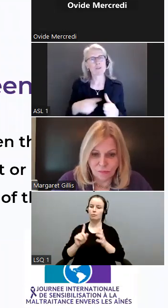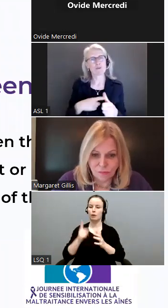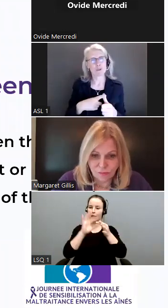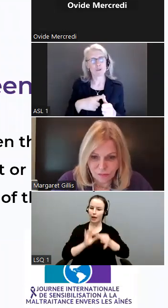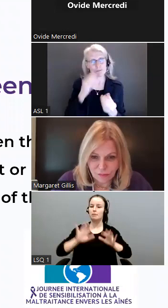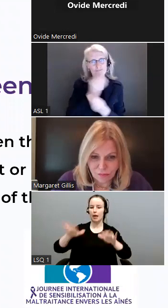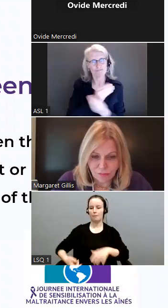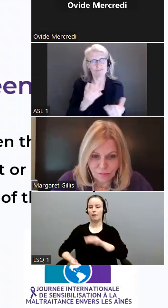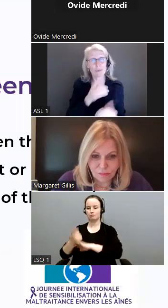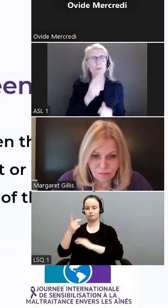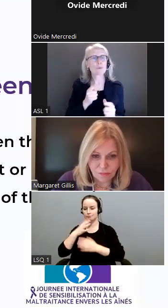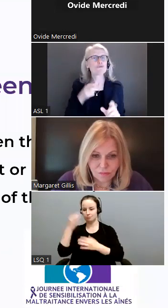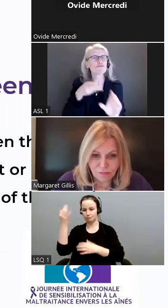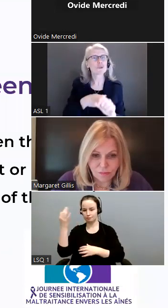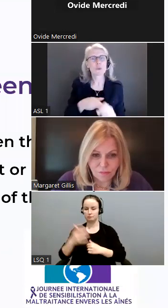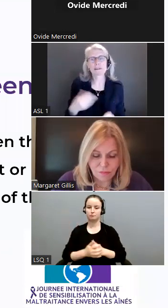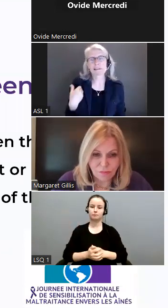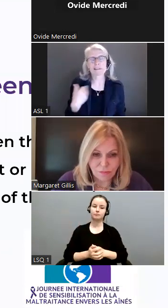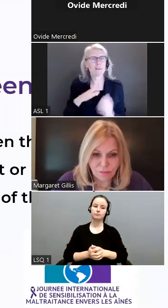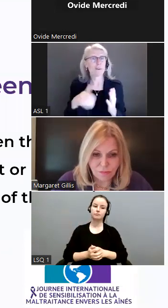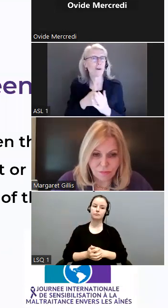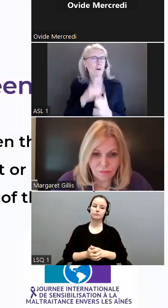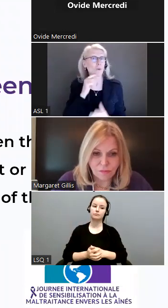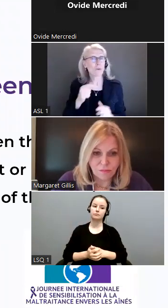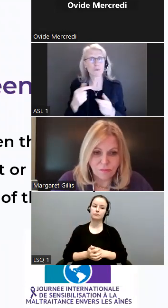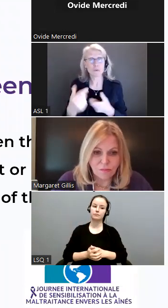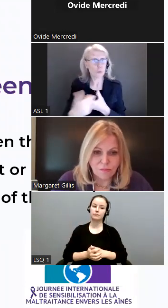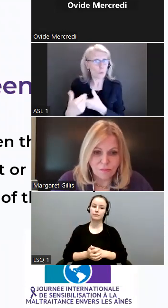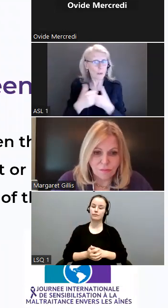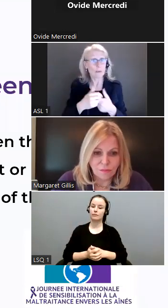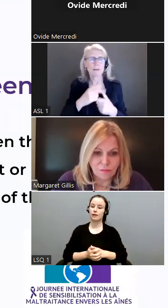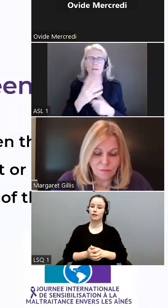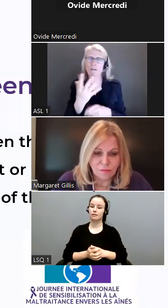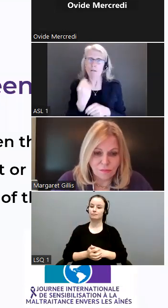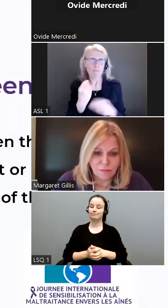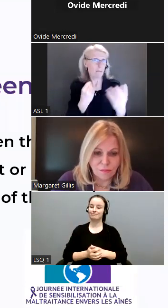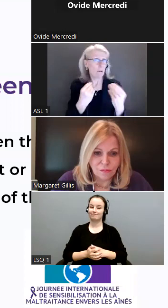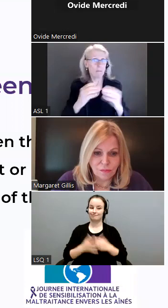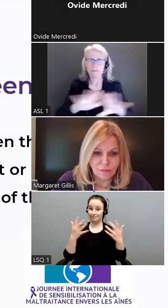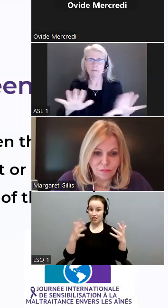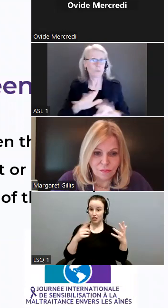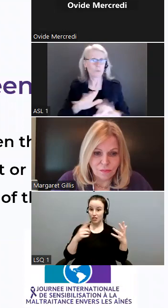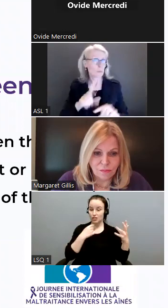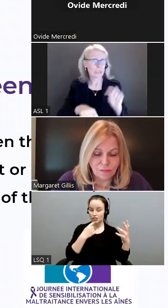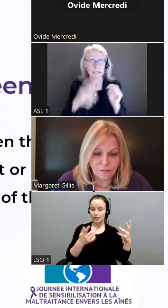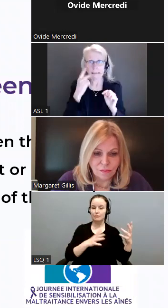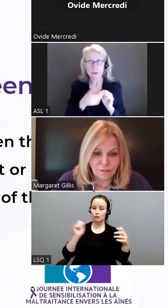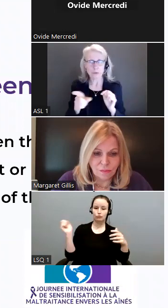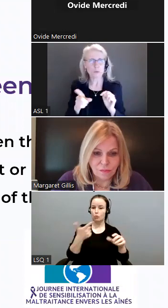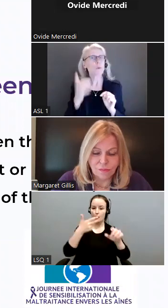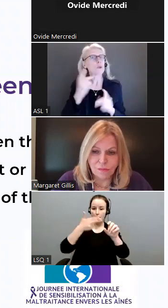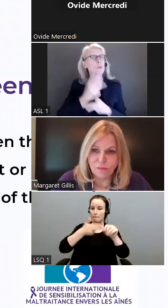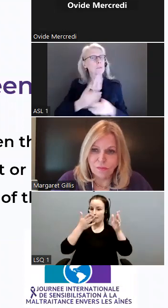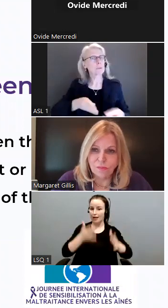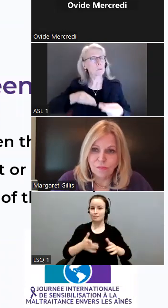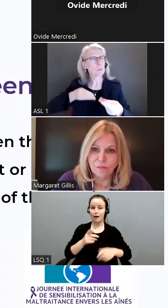early birds, all attendees' cameras and microphones are turned off automatically during the webinar in order to protect the integrity and the